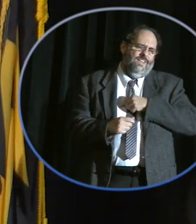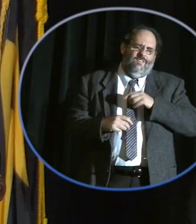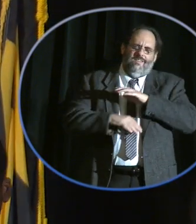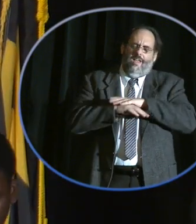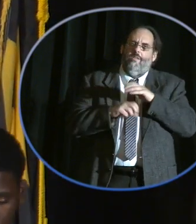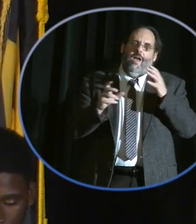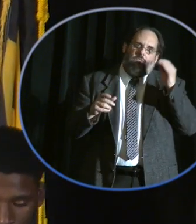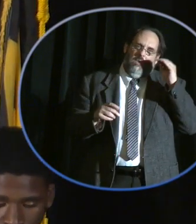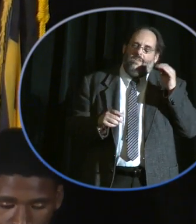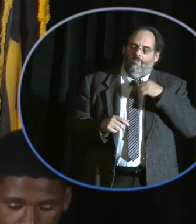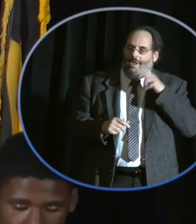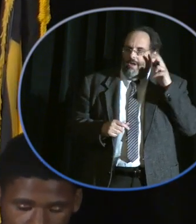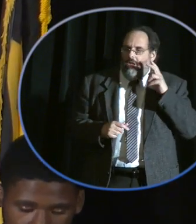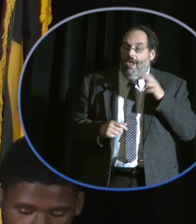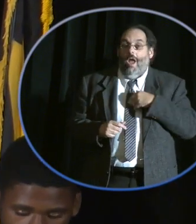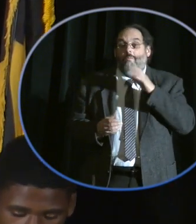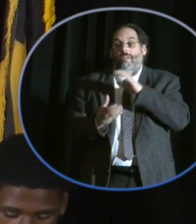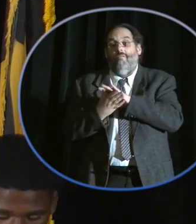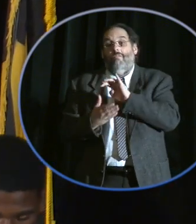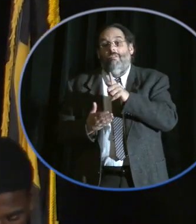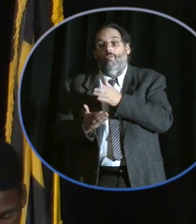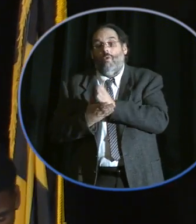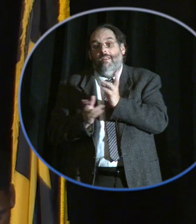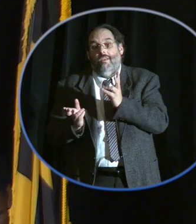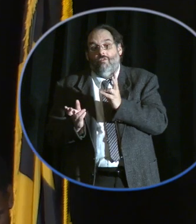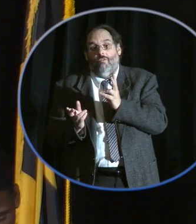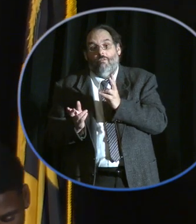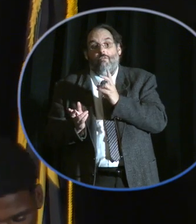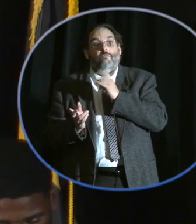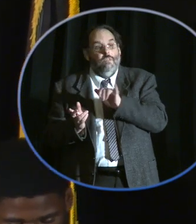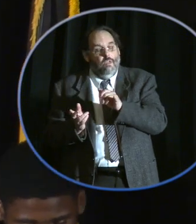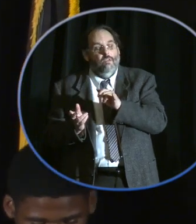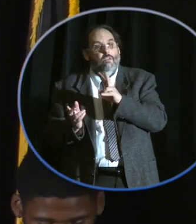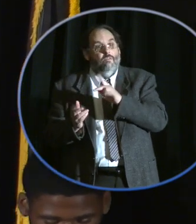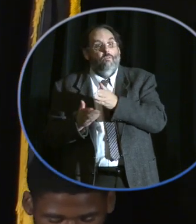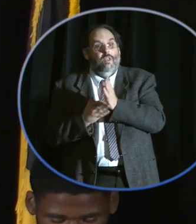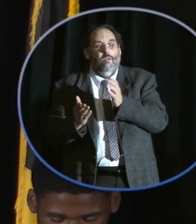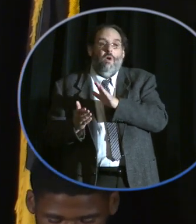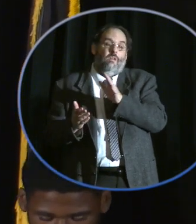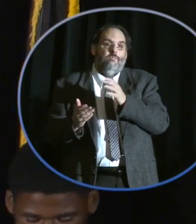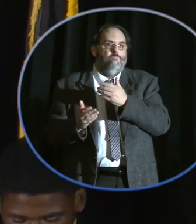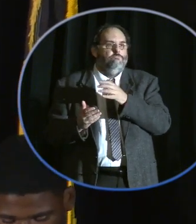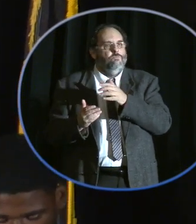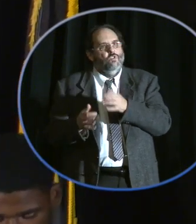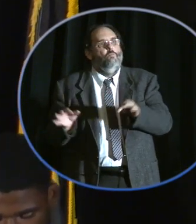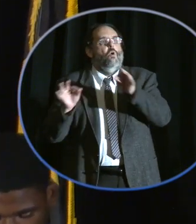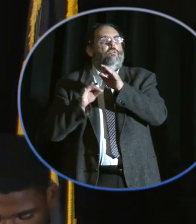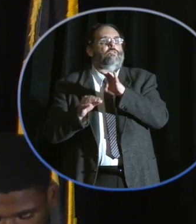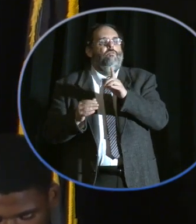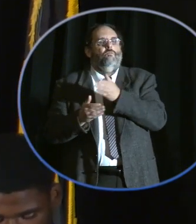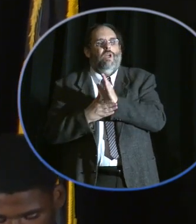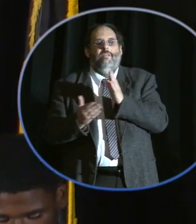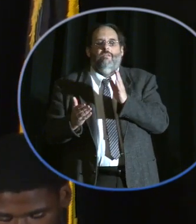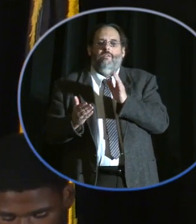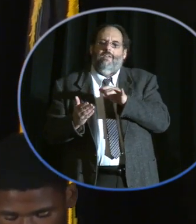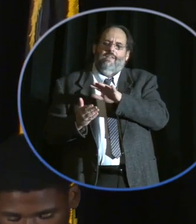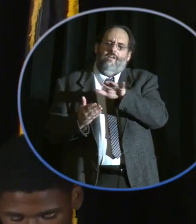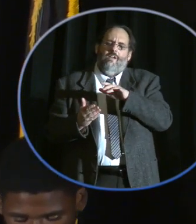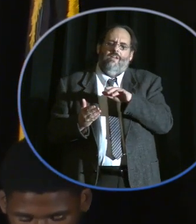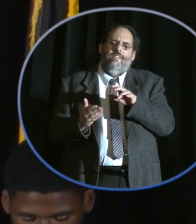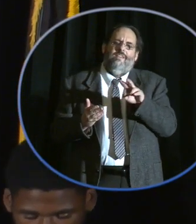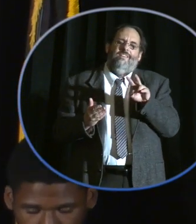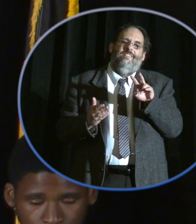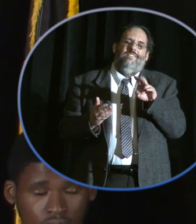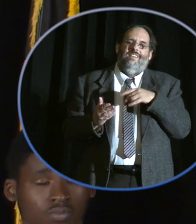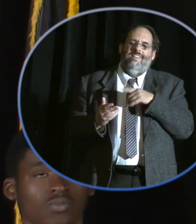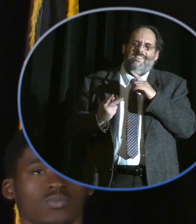And what I believe is the civil rights issue, one of the leading civil rights issue in Baltimore for the last 50 years, is an area in which the second